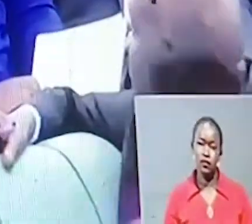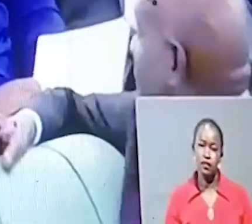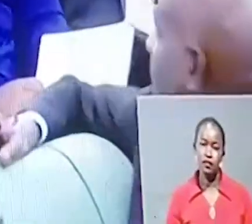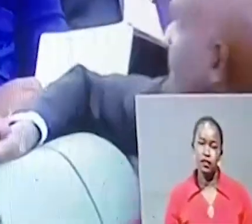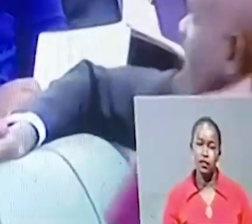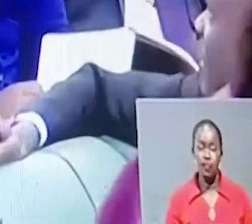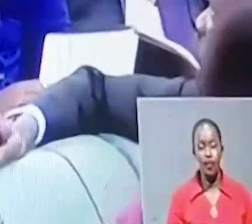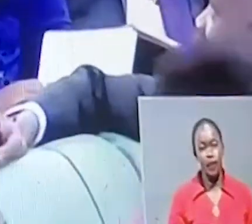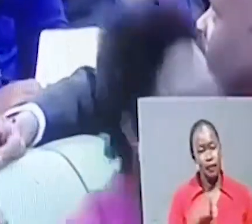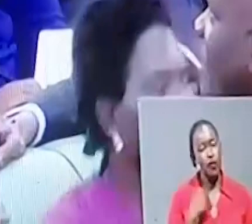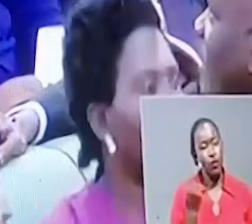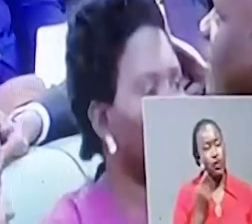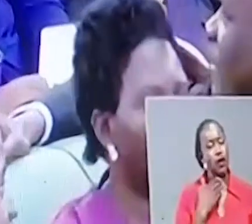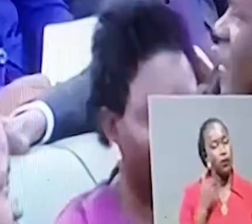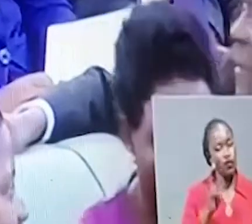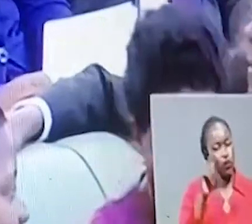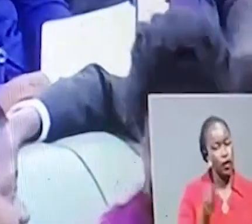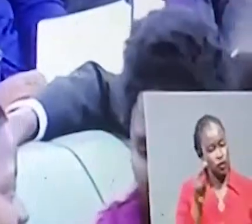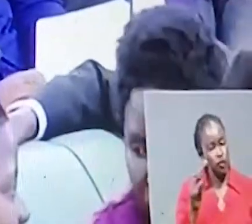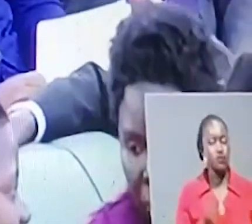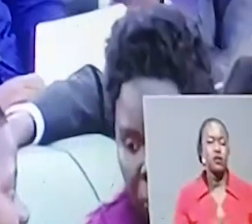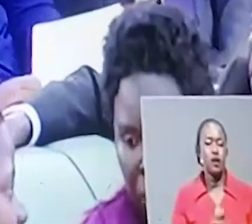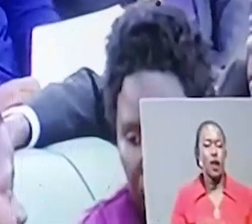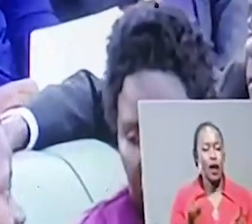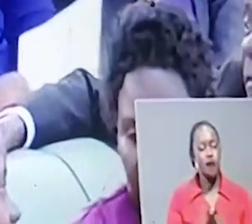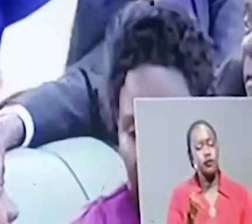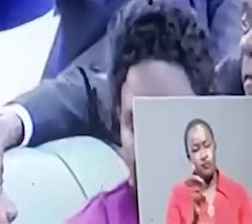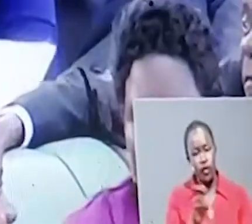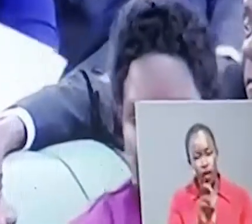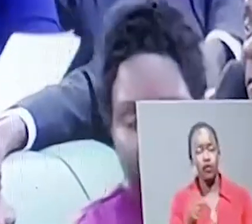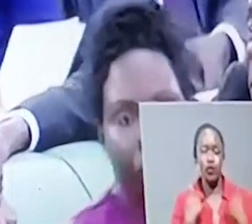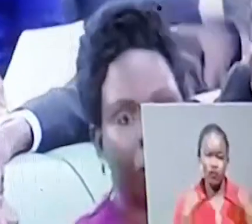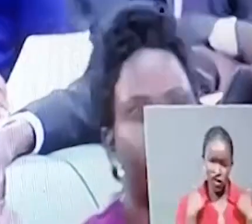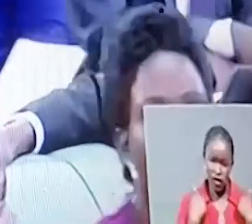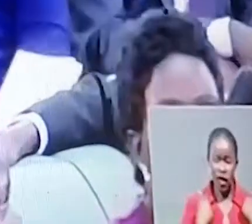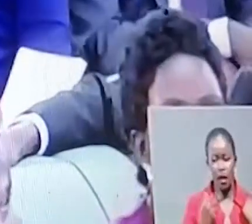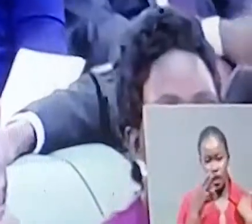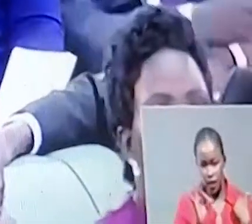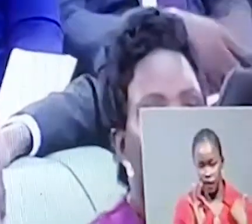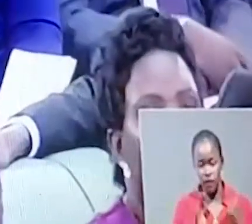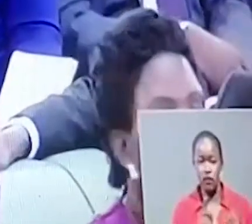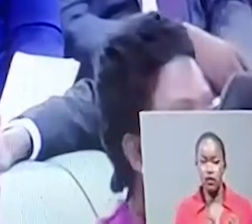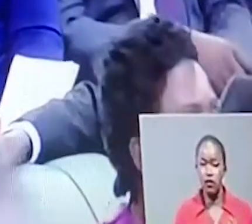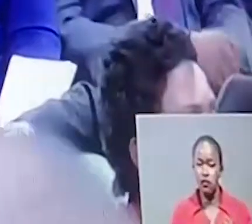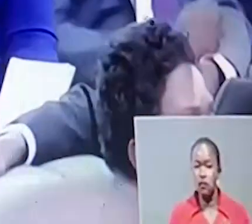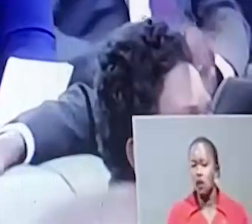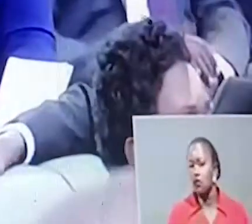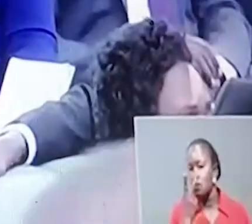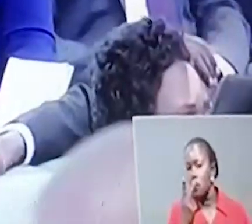yes, I just wanted to inquire from you, the presiding officer, whether one, the two